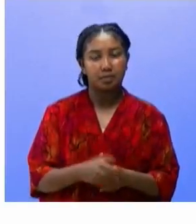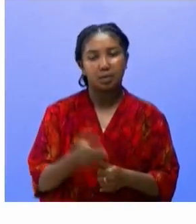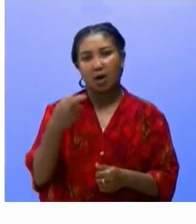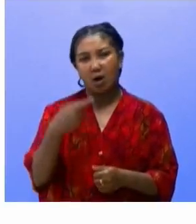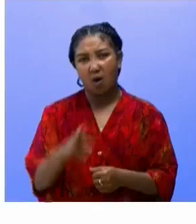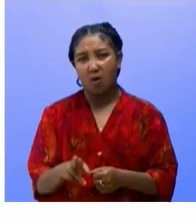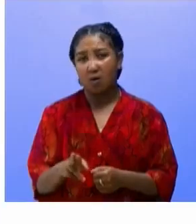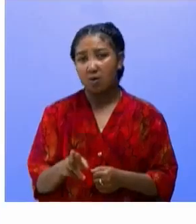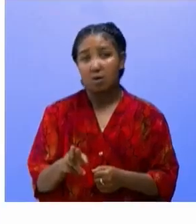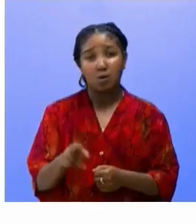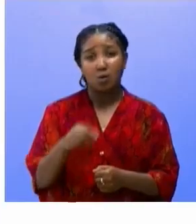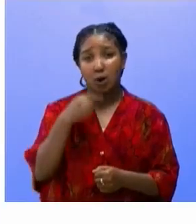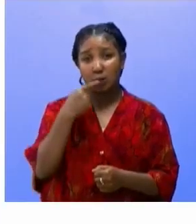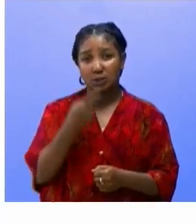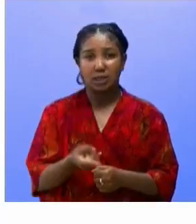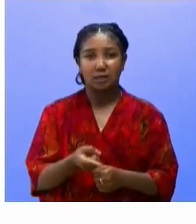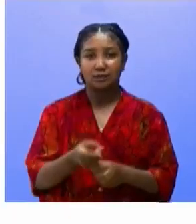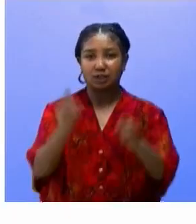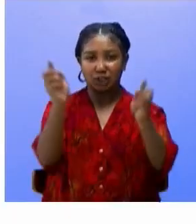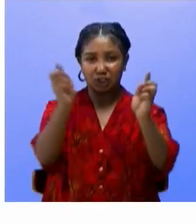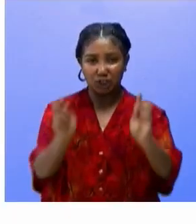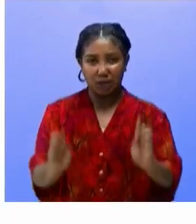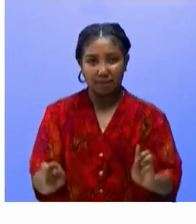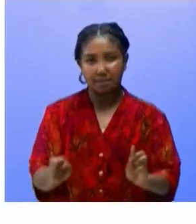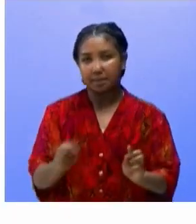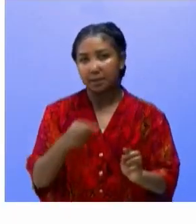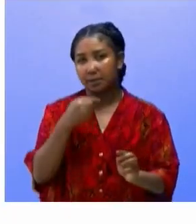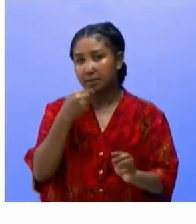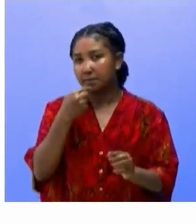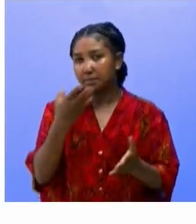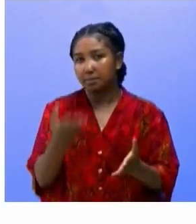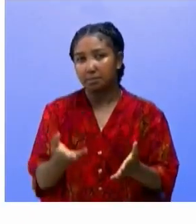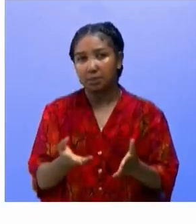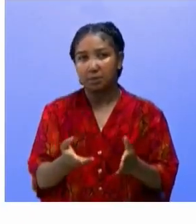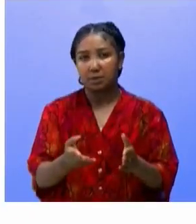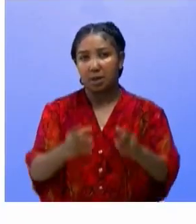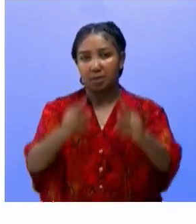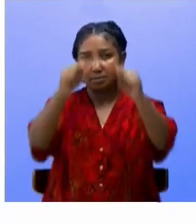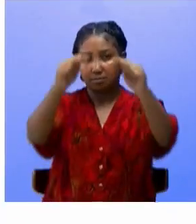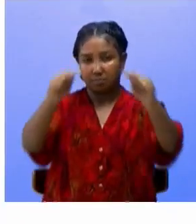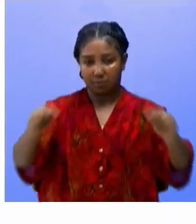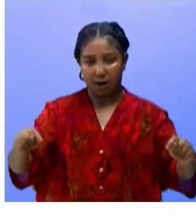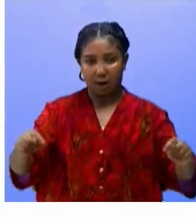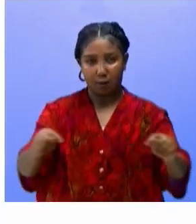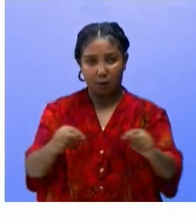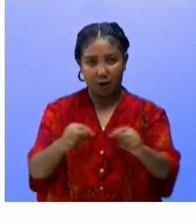Or when we say shape, you can say for something triangular.